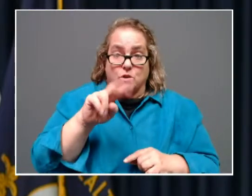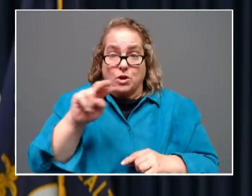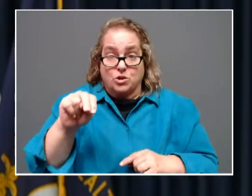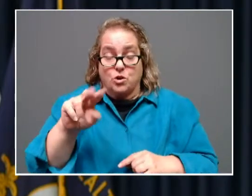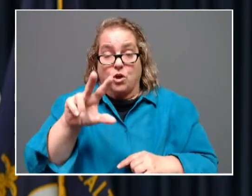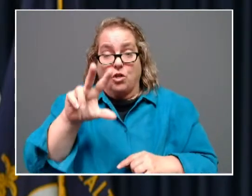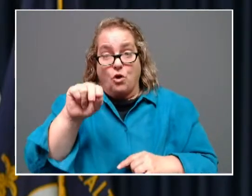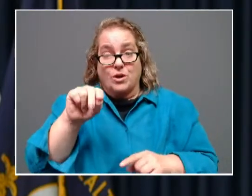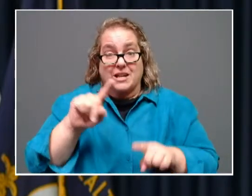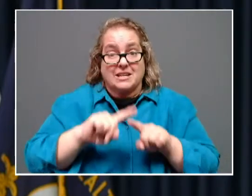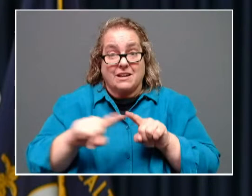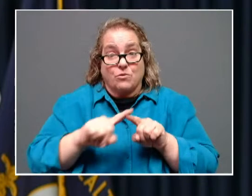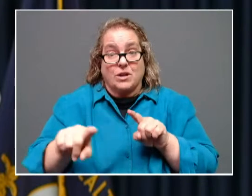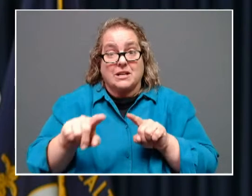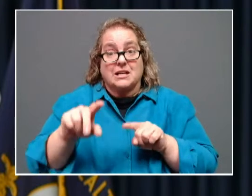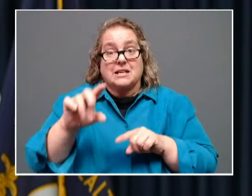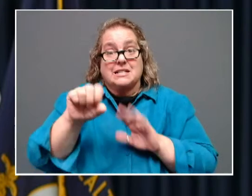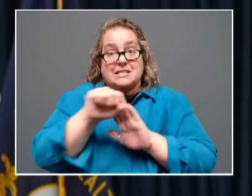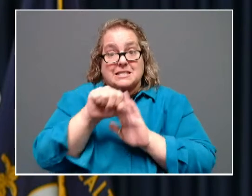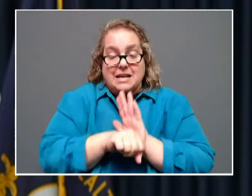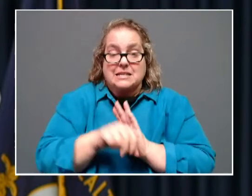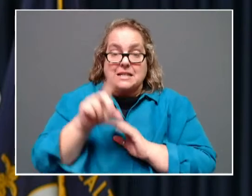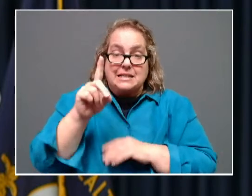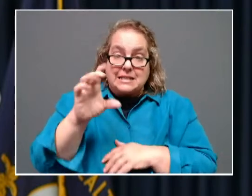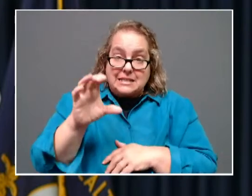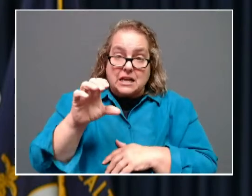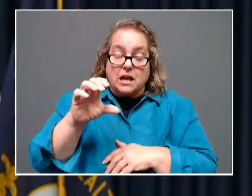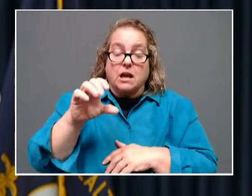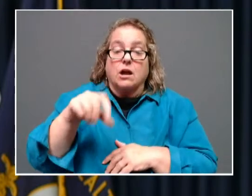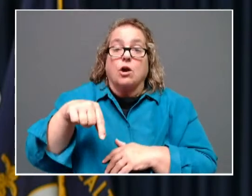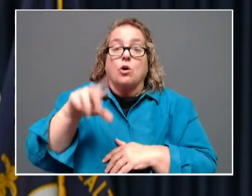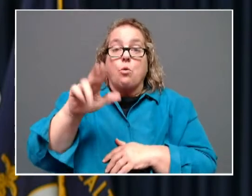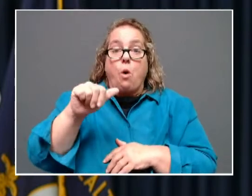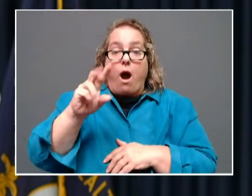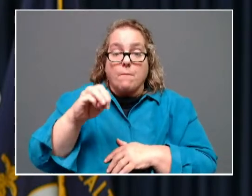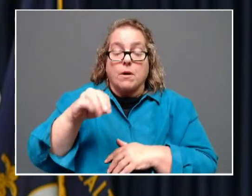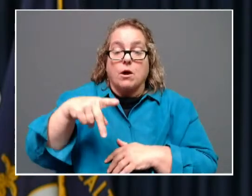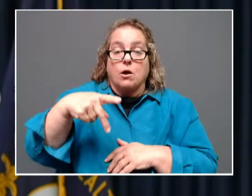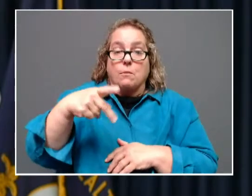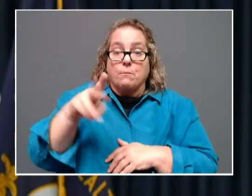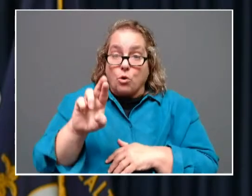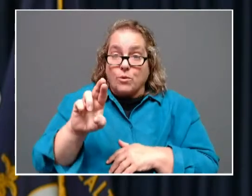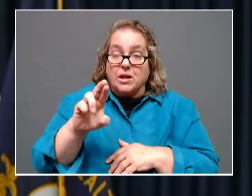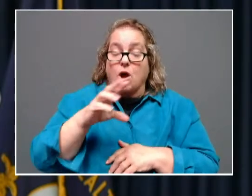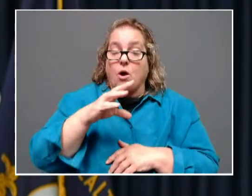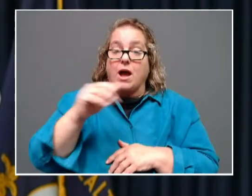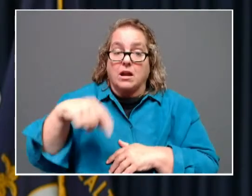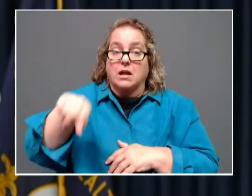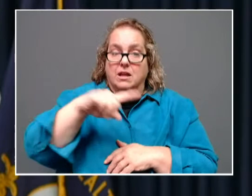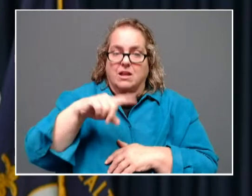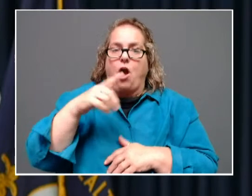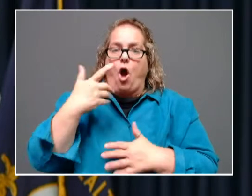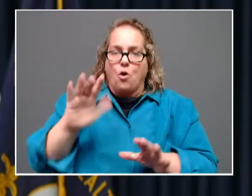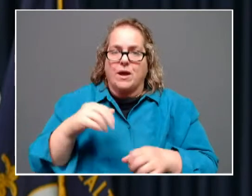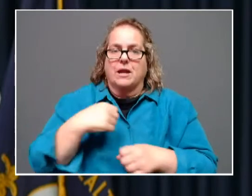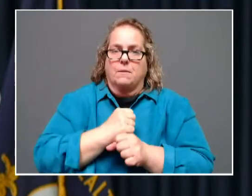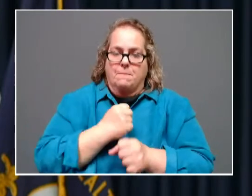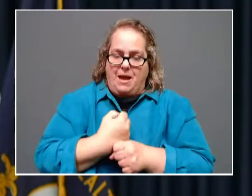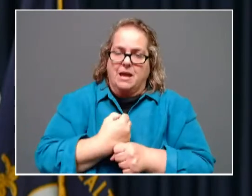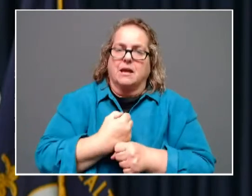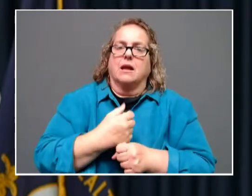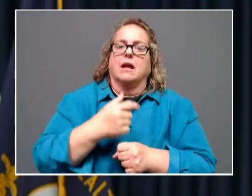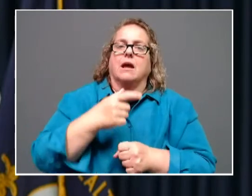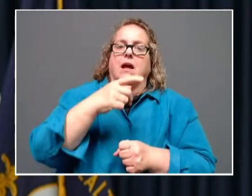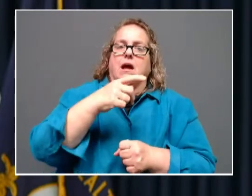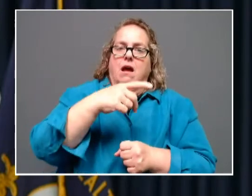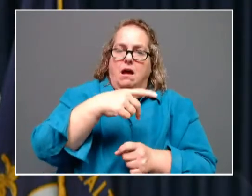DC, Guam, Puerto Rico, and the U.S. Virgin Islands regulate cannabis for medical use by qualified individuals.